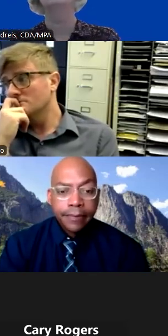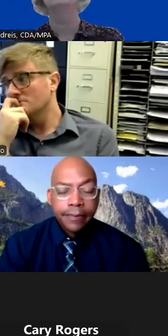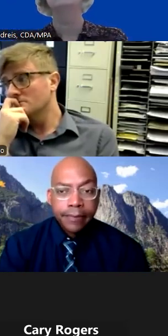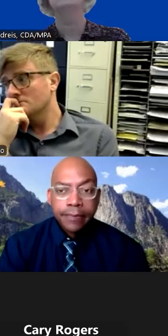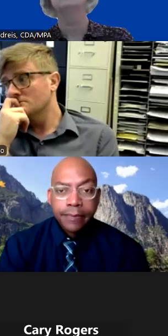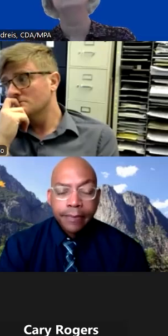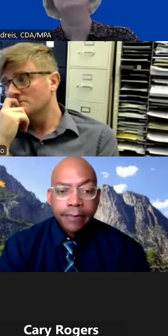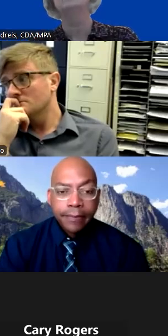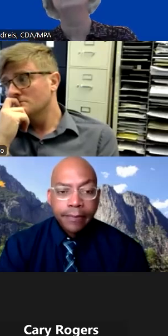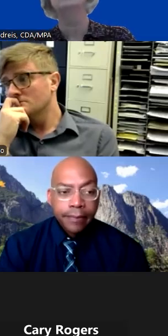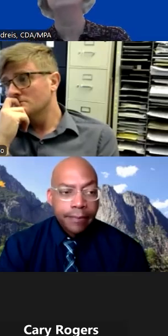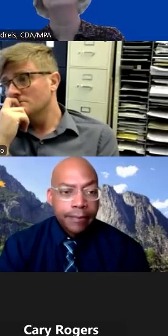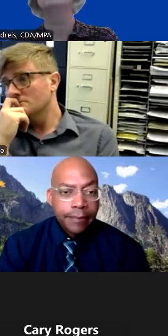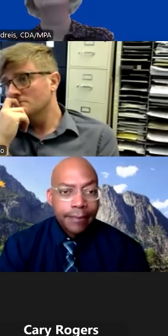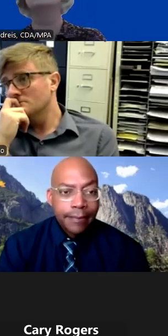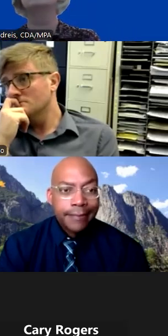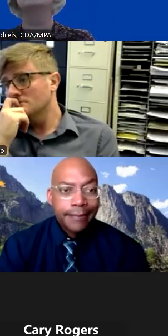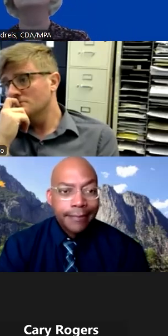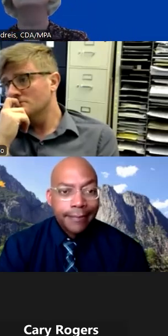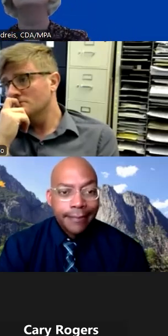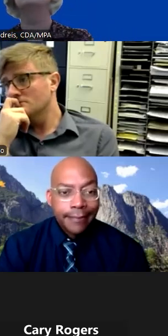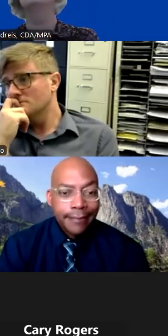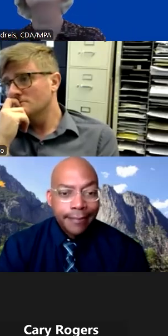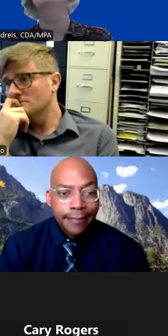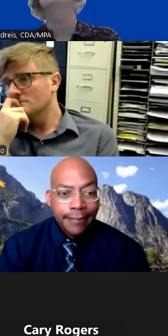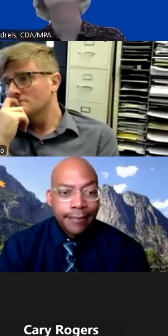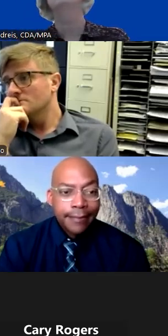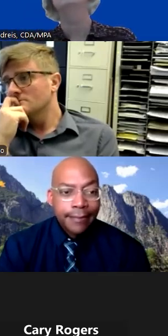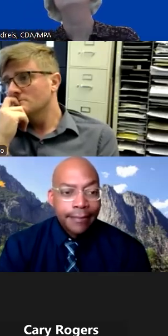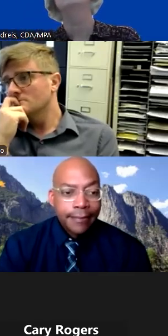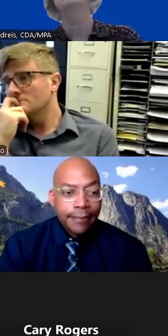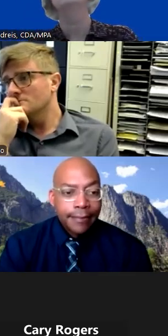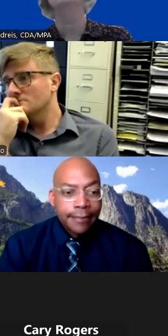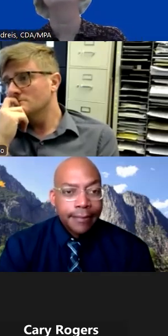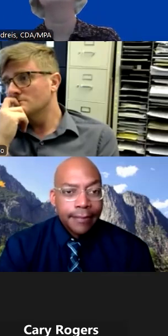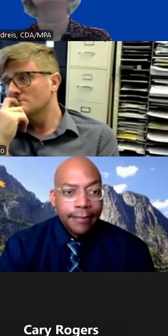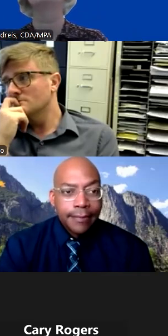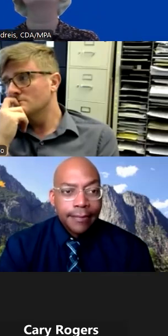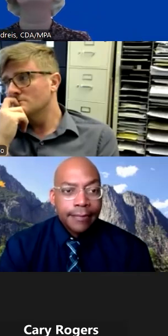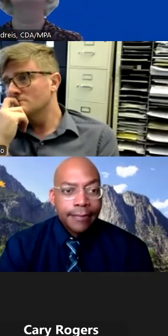Thank So you, Claire. Yeah. It's a big challenge.